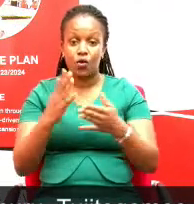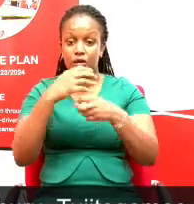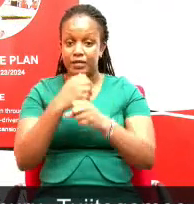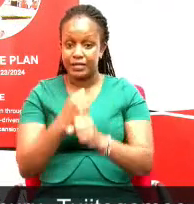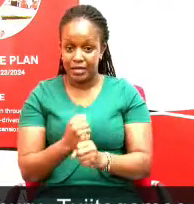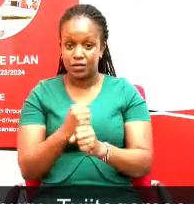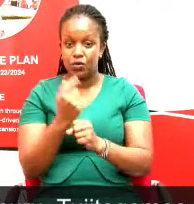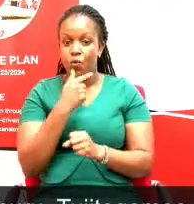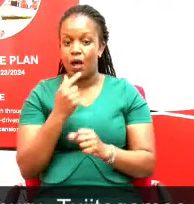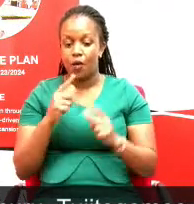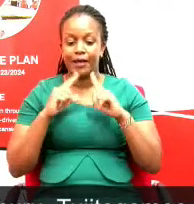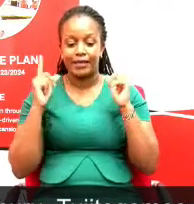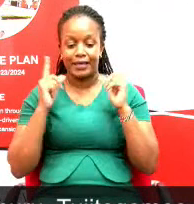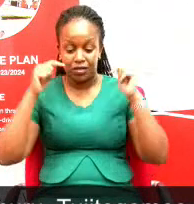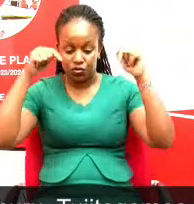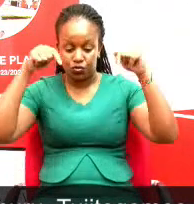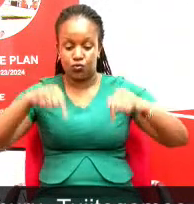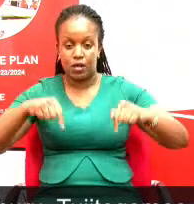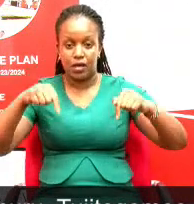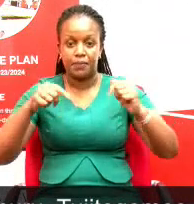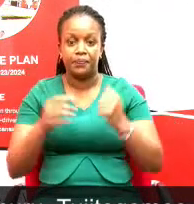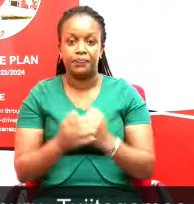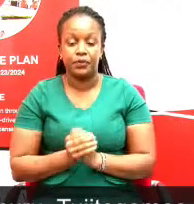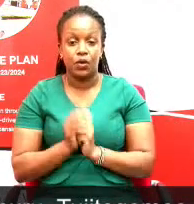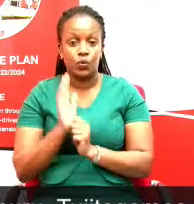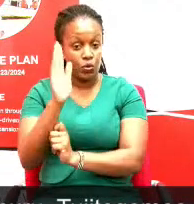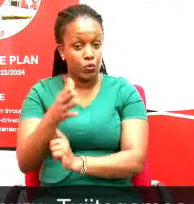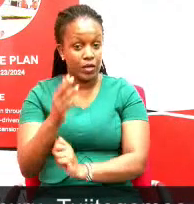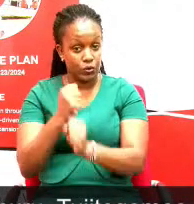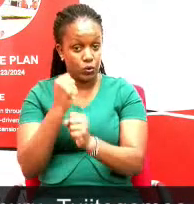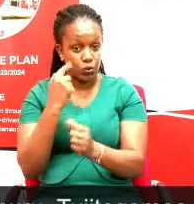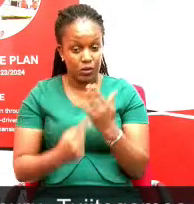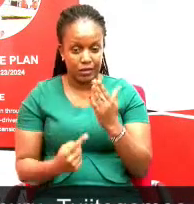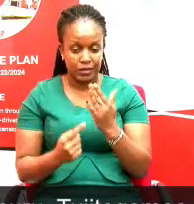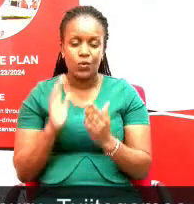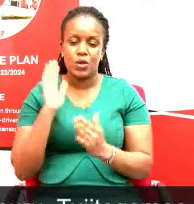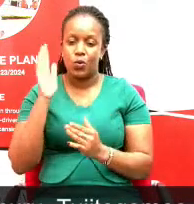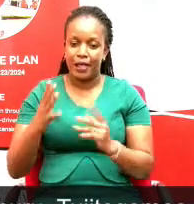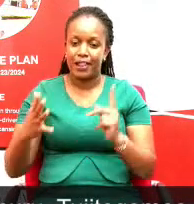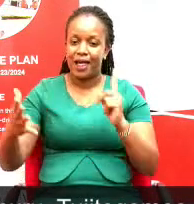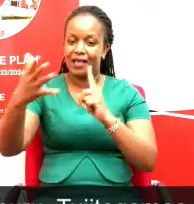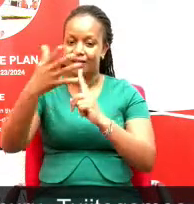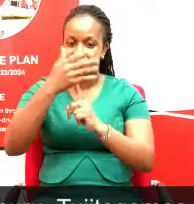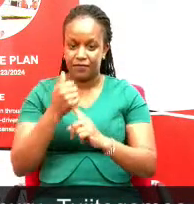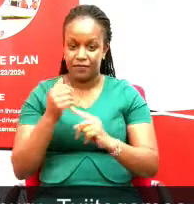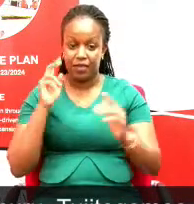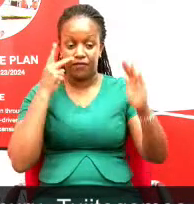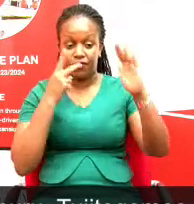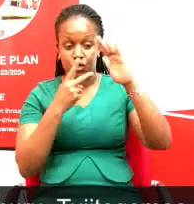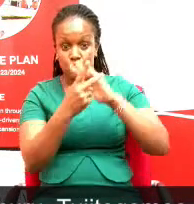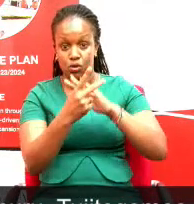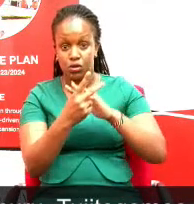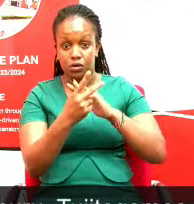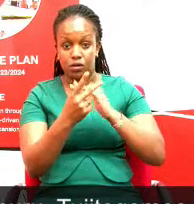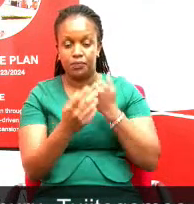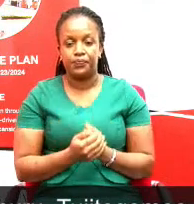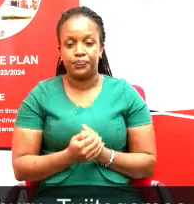our guests today, we shall be able to achieve the vision